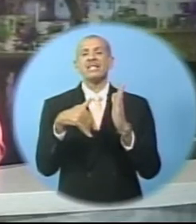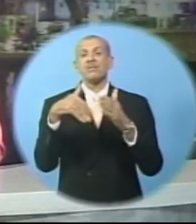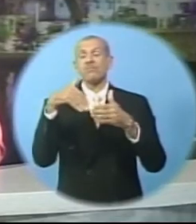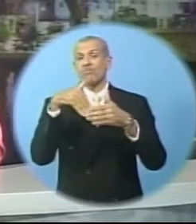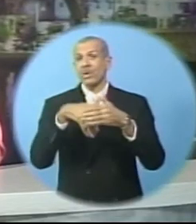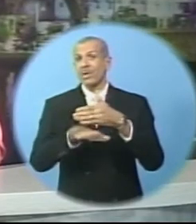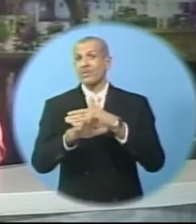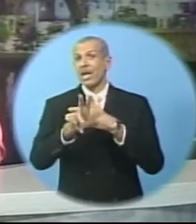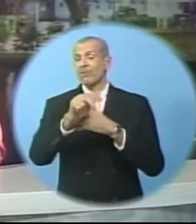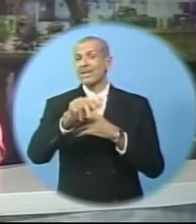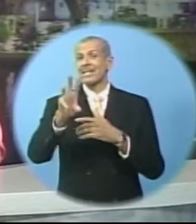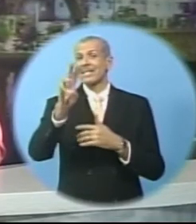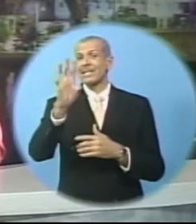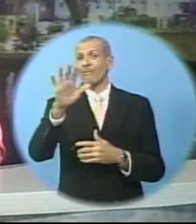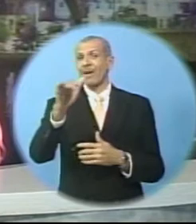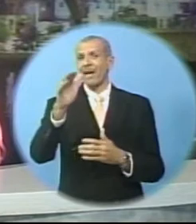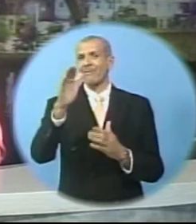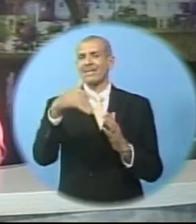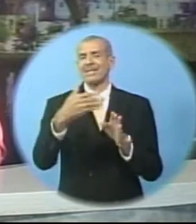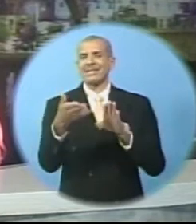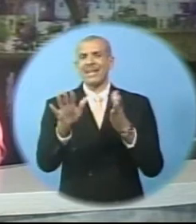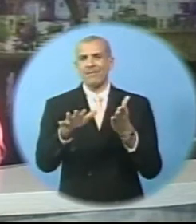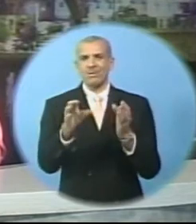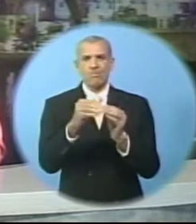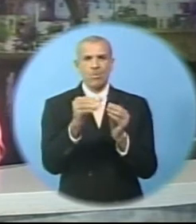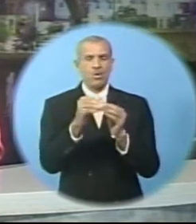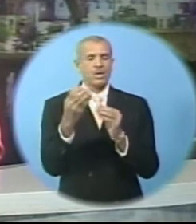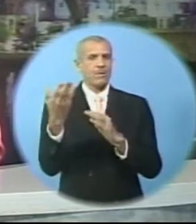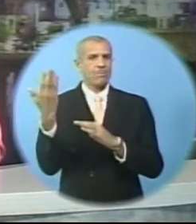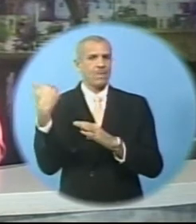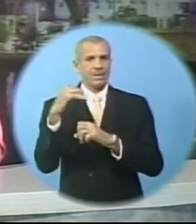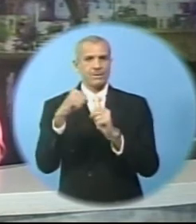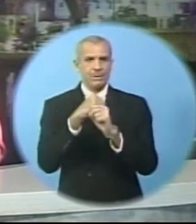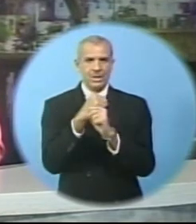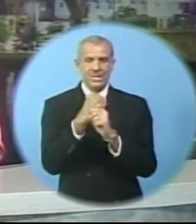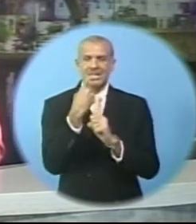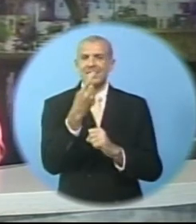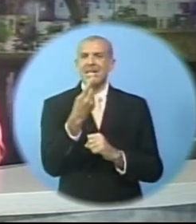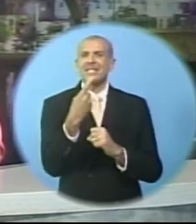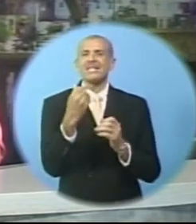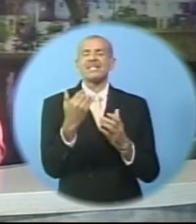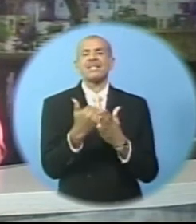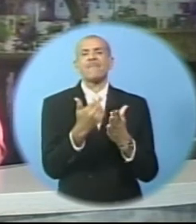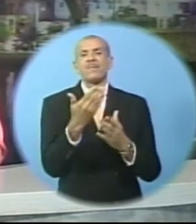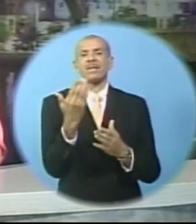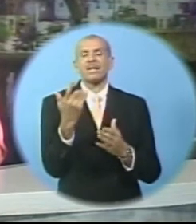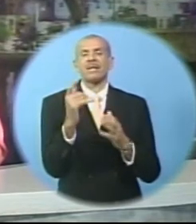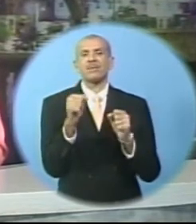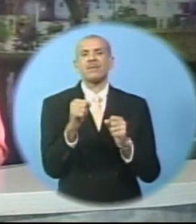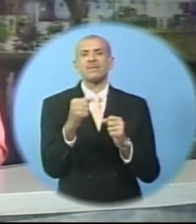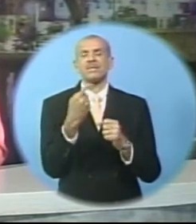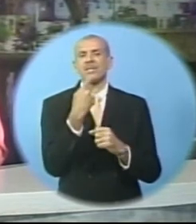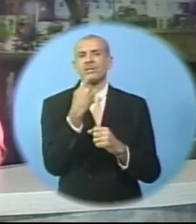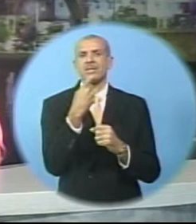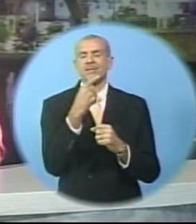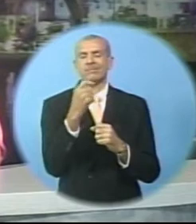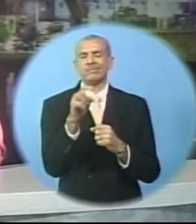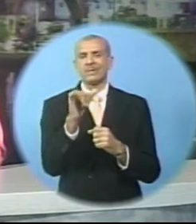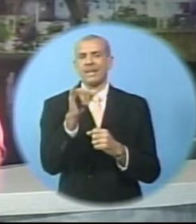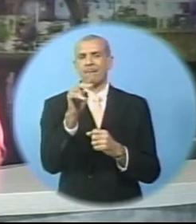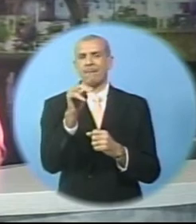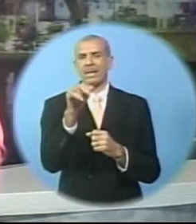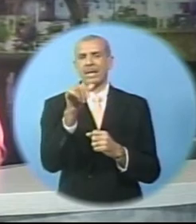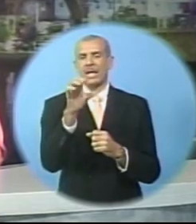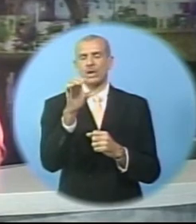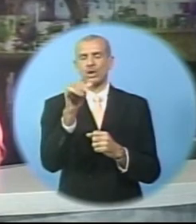and 367 deaths more than previous years. She says this is something which could have serious implications.